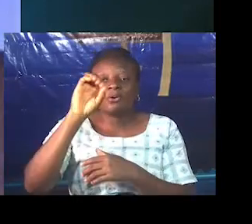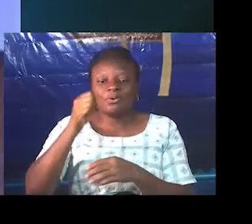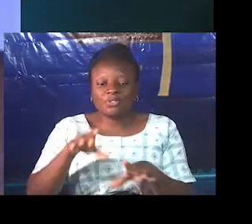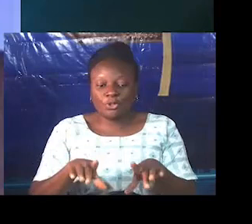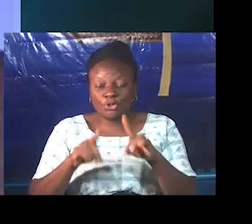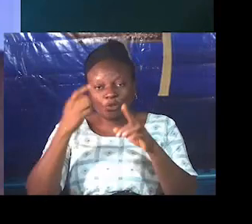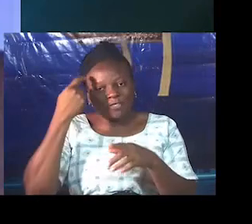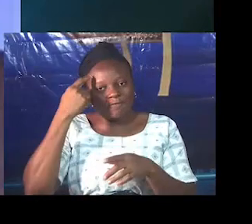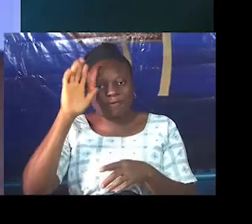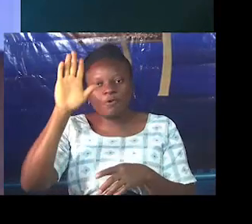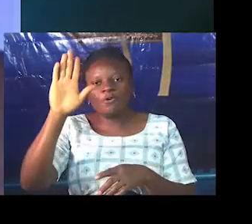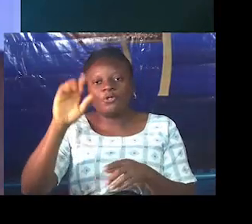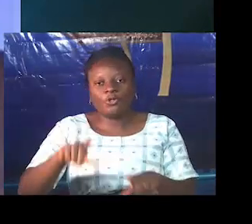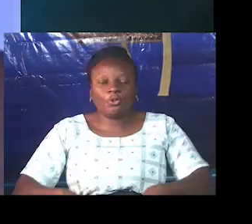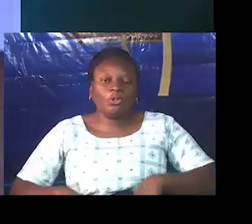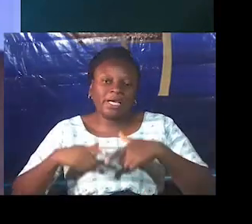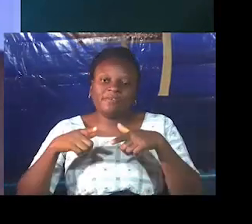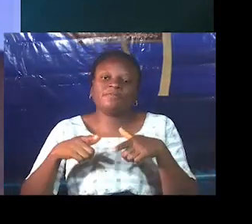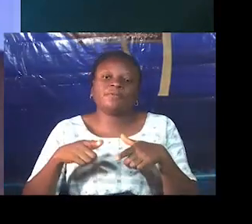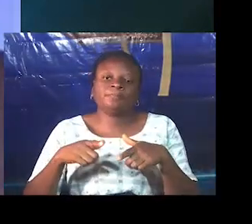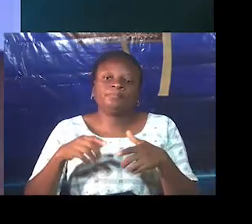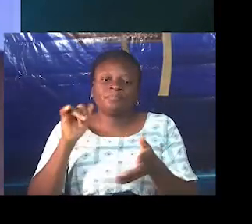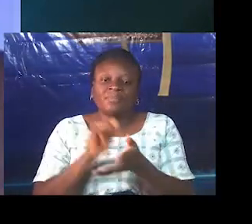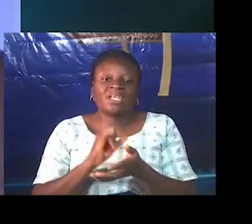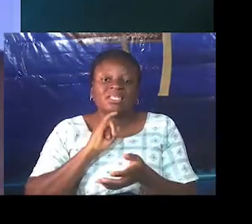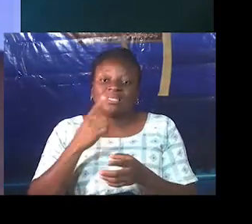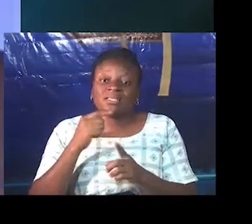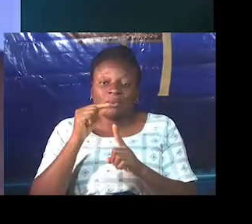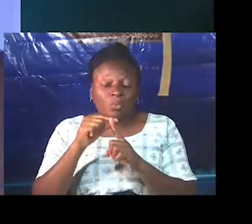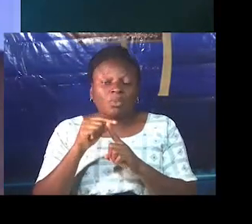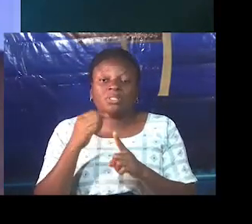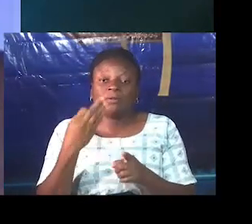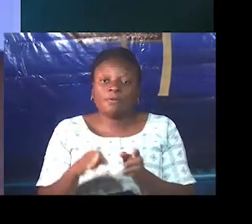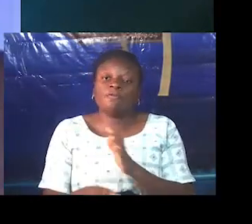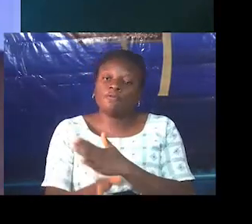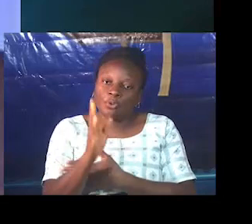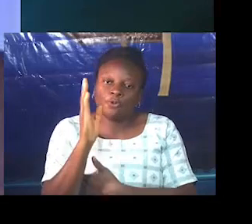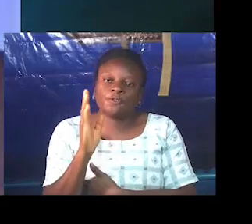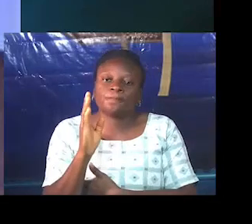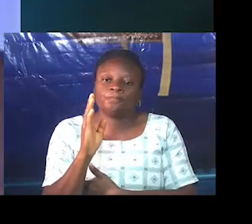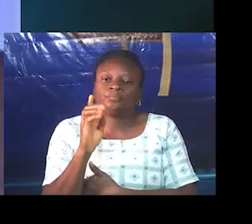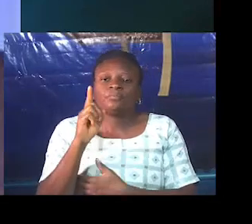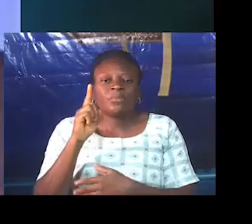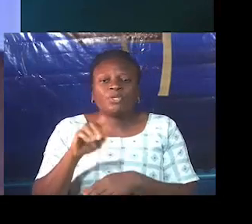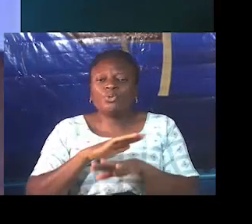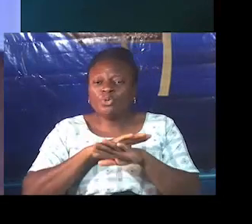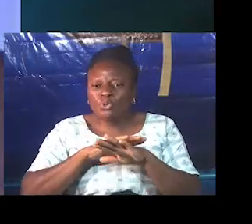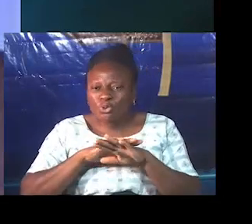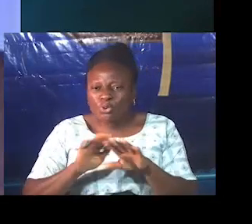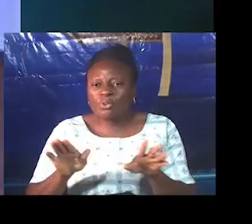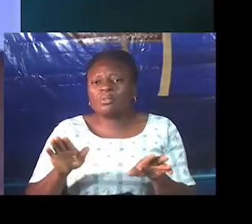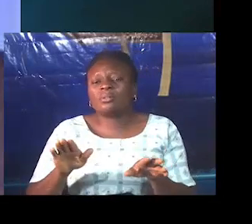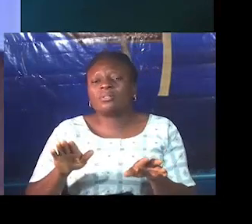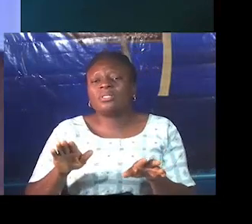Now that may appear so strong, but that is the word of God. It's out of question. You don't need, sister, listen to me,